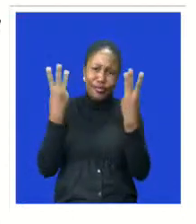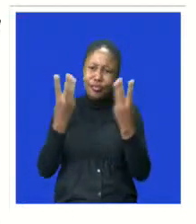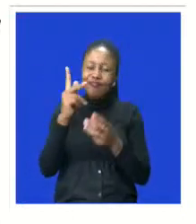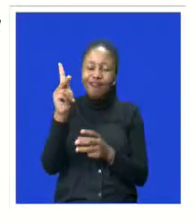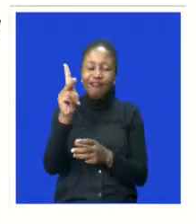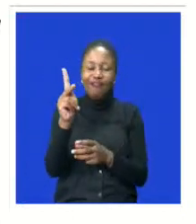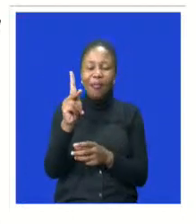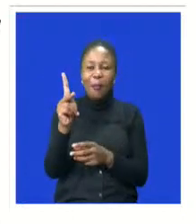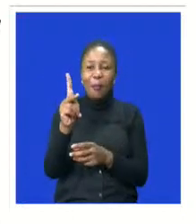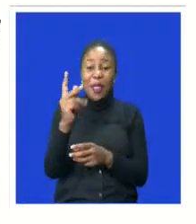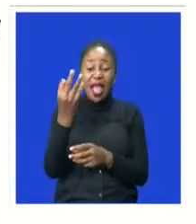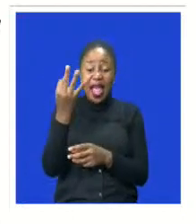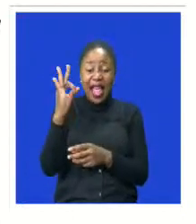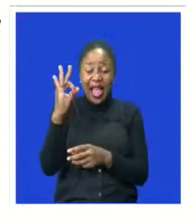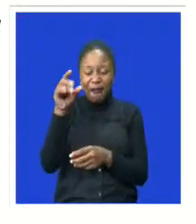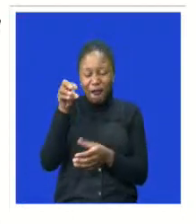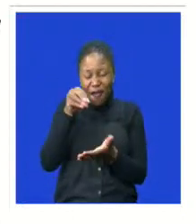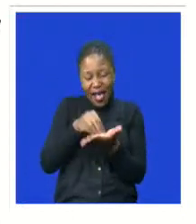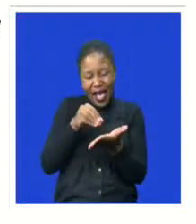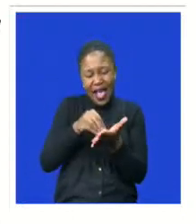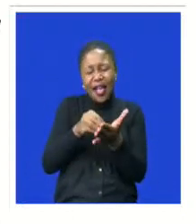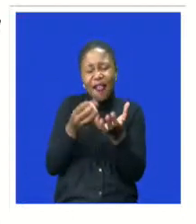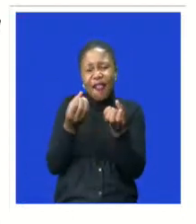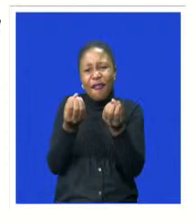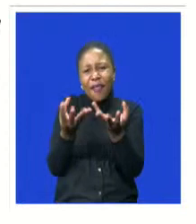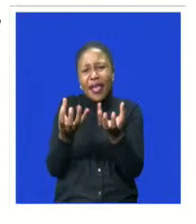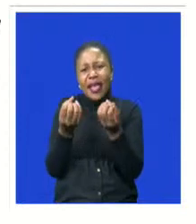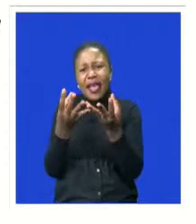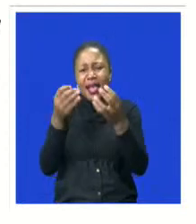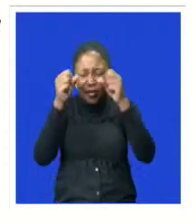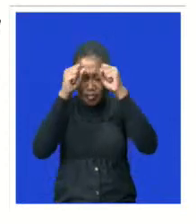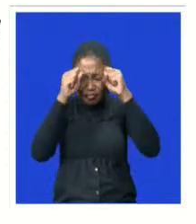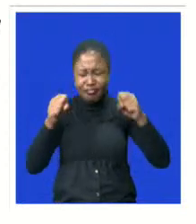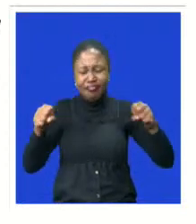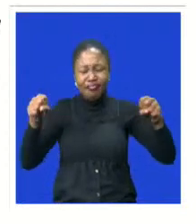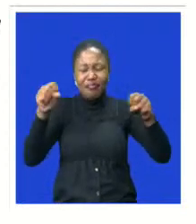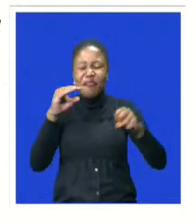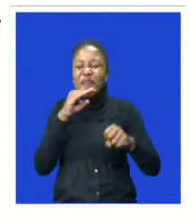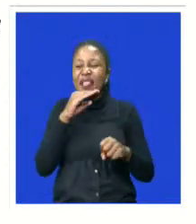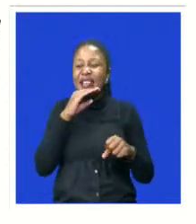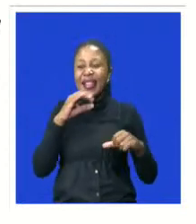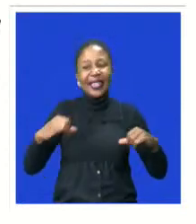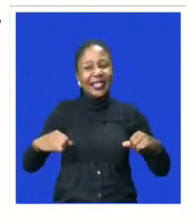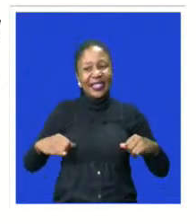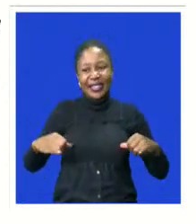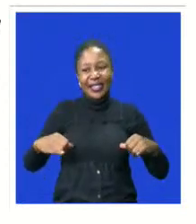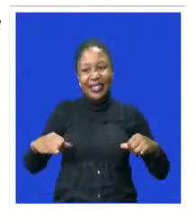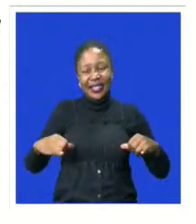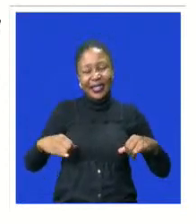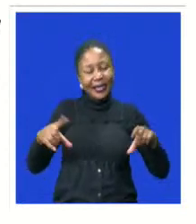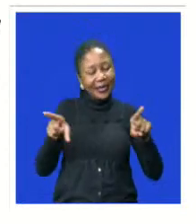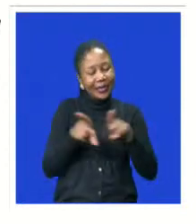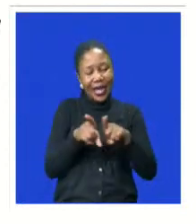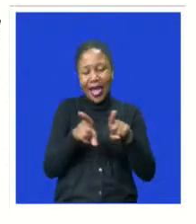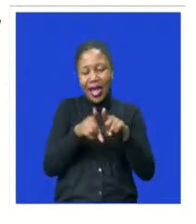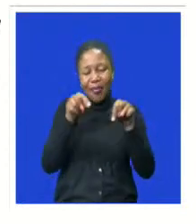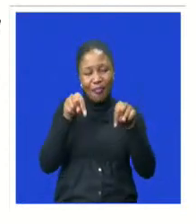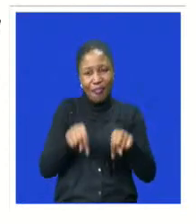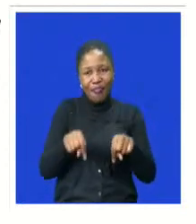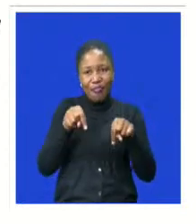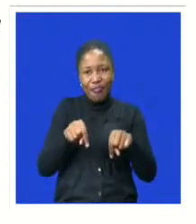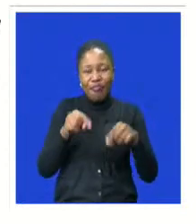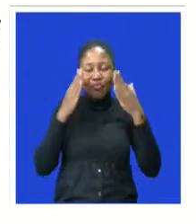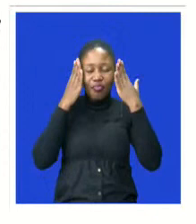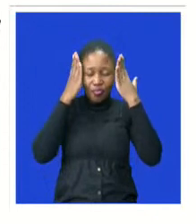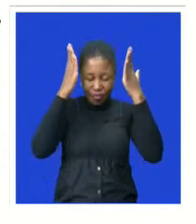a lot of cattle, they are regarding you as a wealthy Swazi. Animals were slaughtered